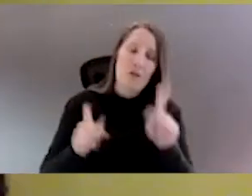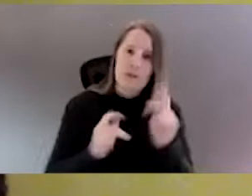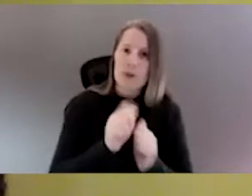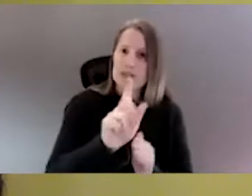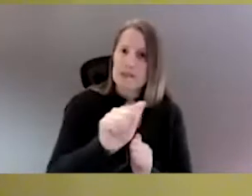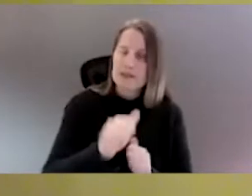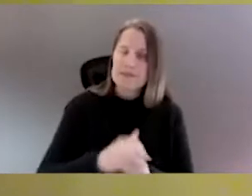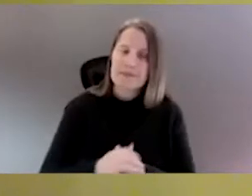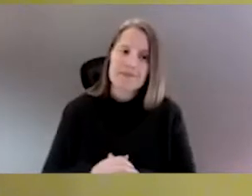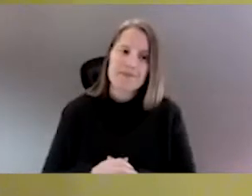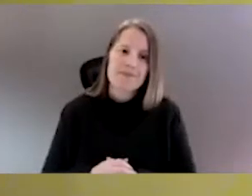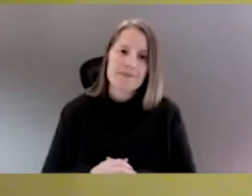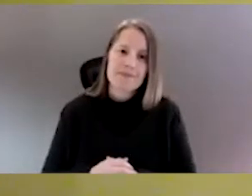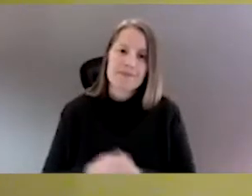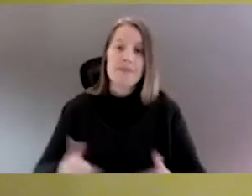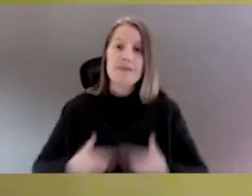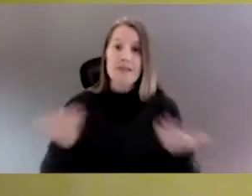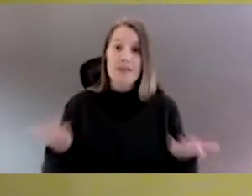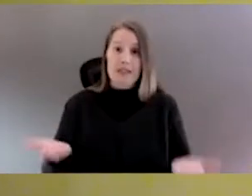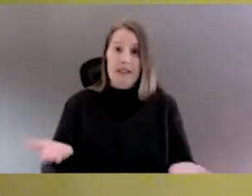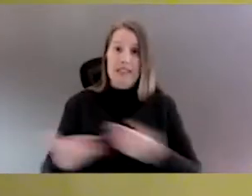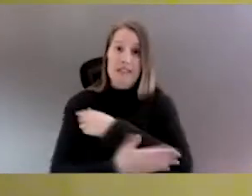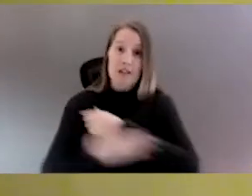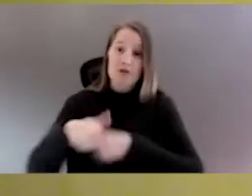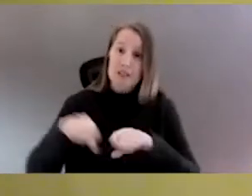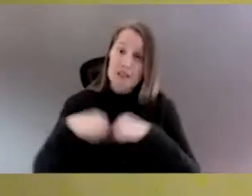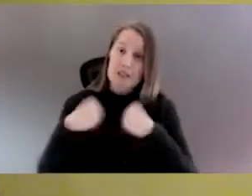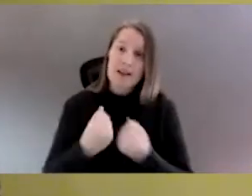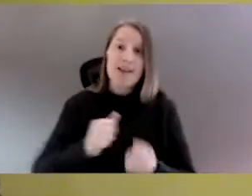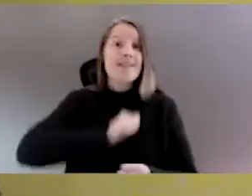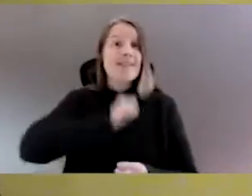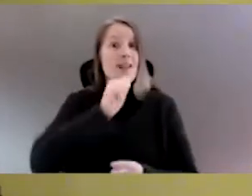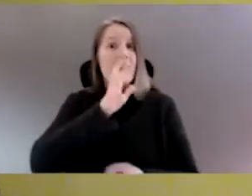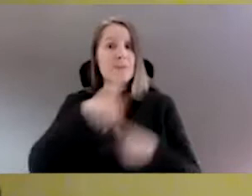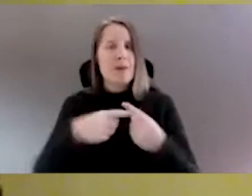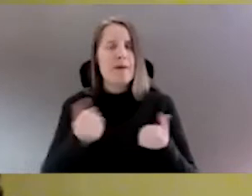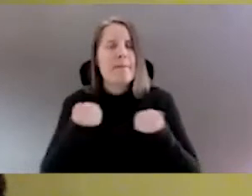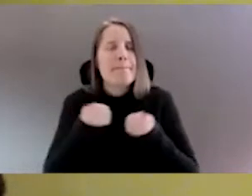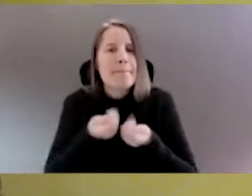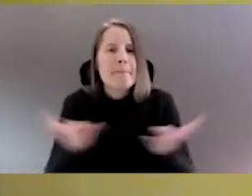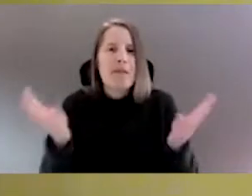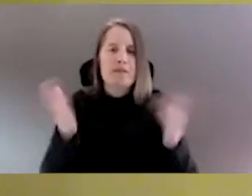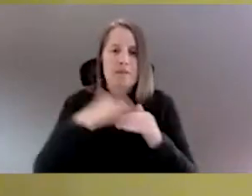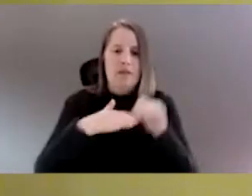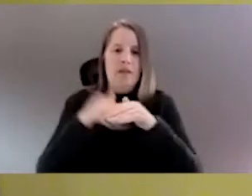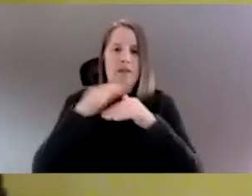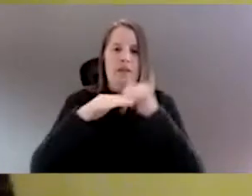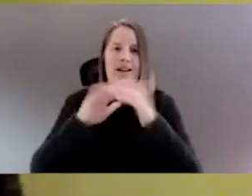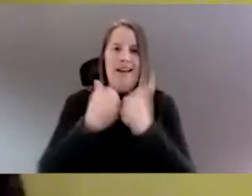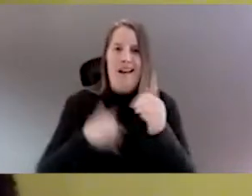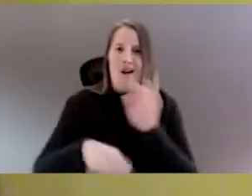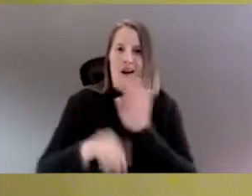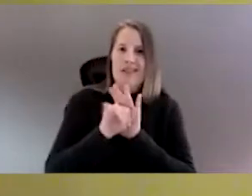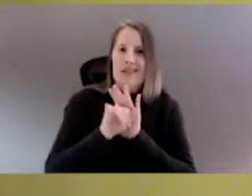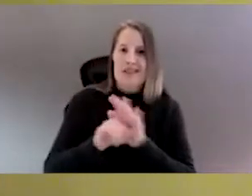this country and to live in this society and not talk about the multiple ways that people's identities affect the experiences that they have, whether